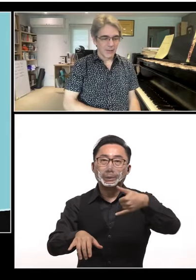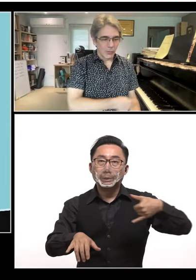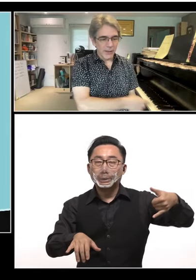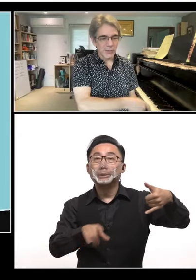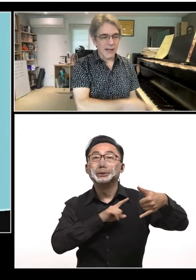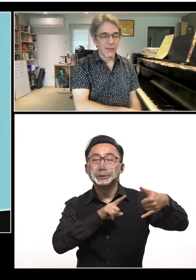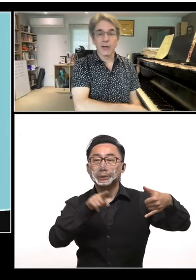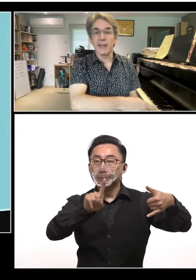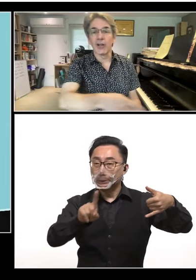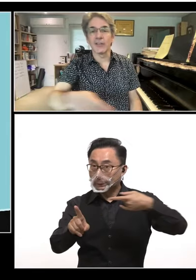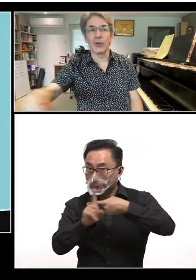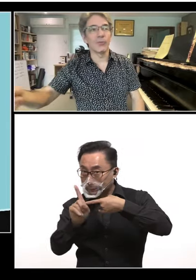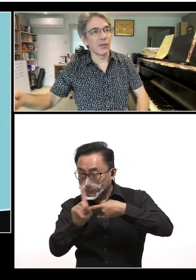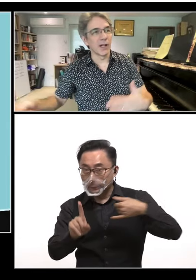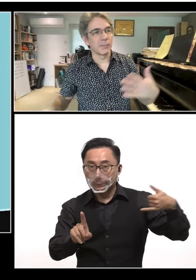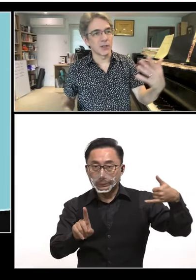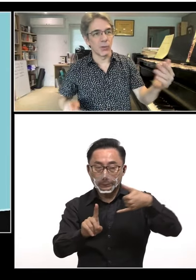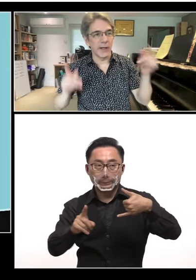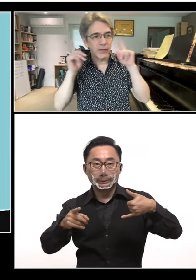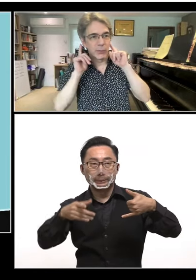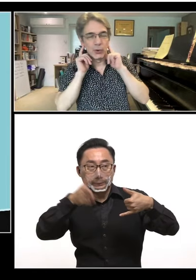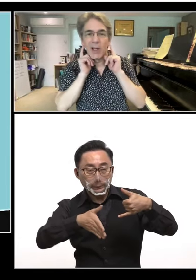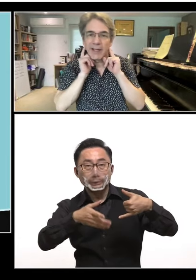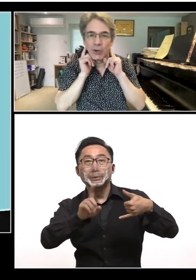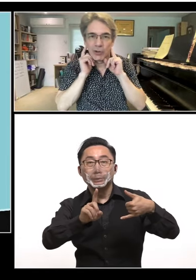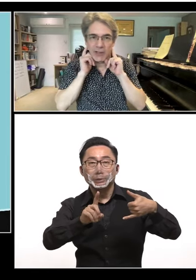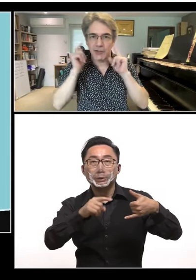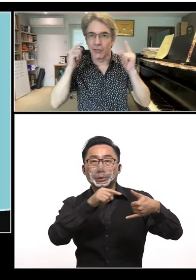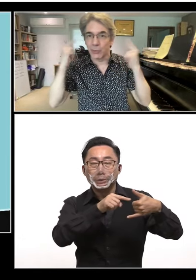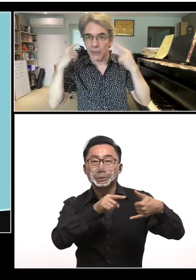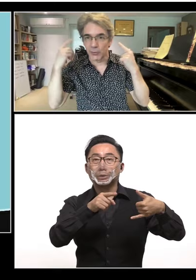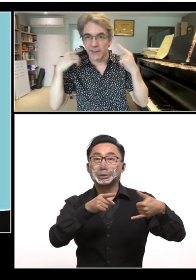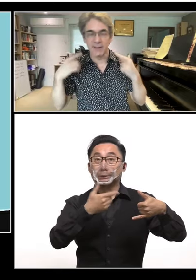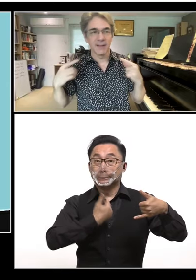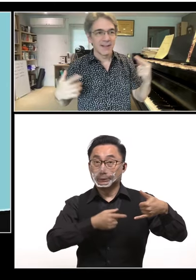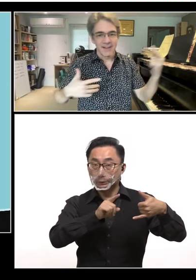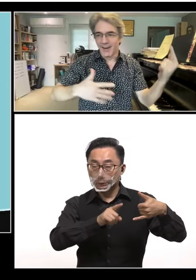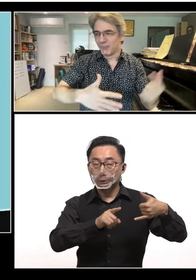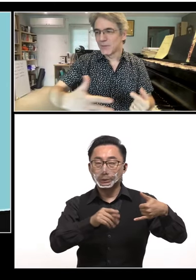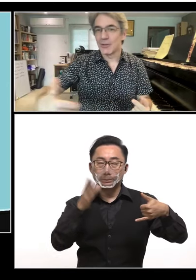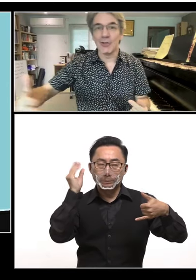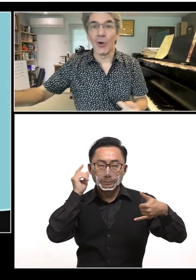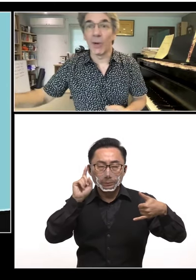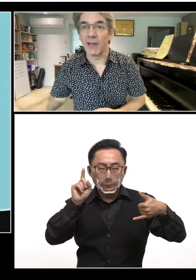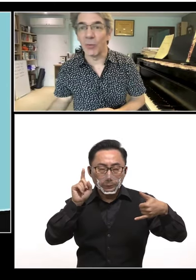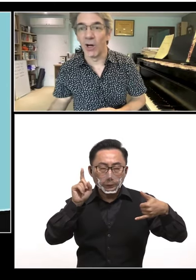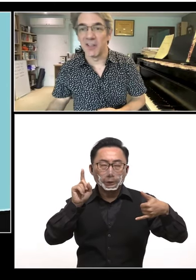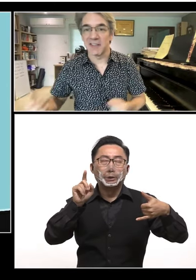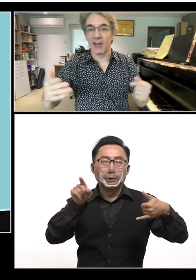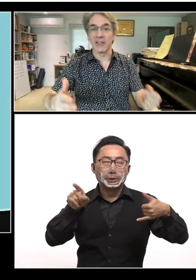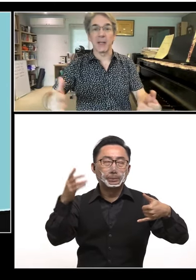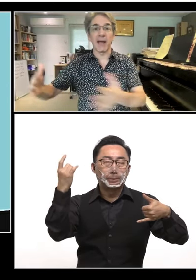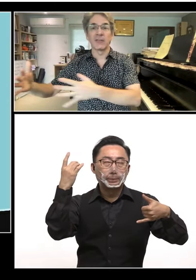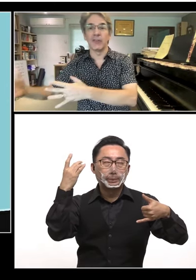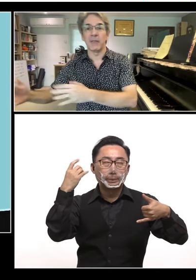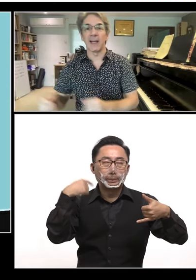And while he was out there, he also developed his way through echolocation, through hearing, to know where he was and